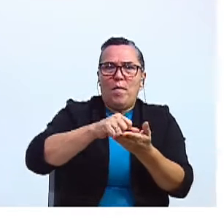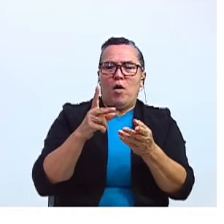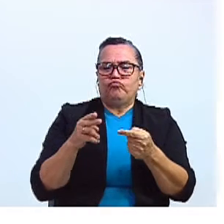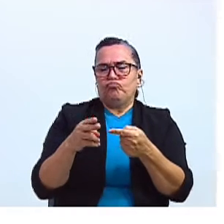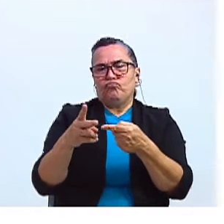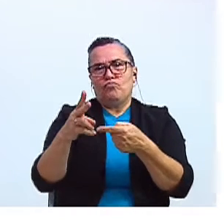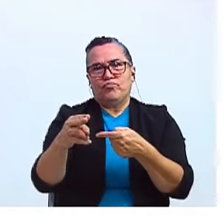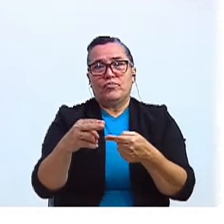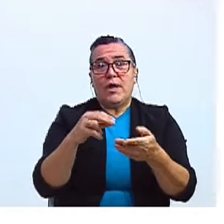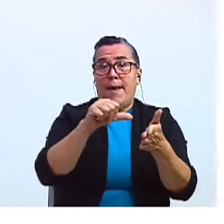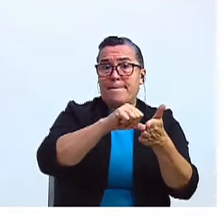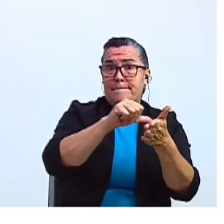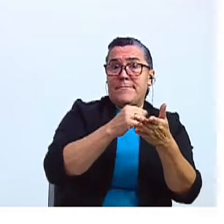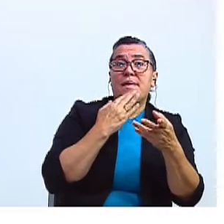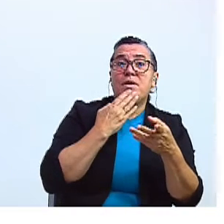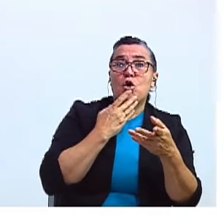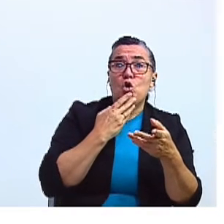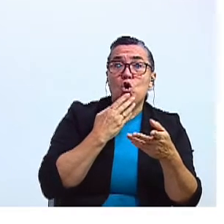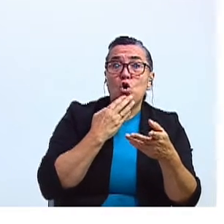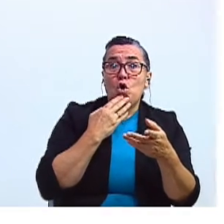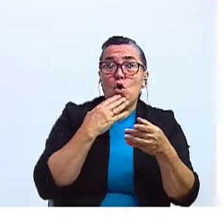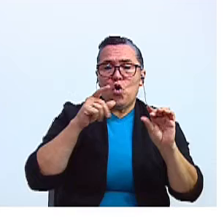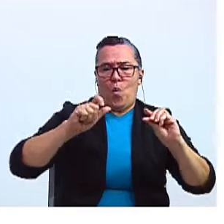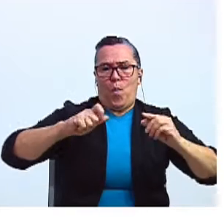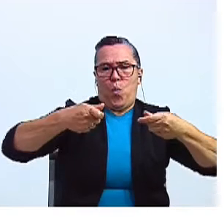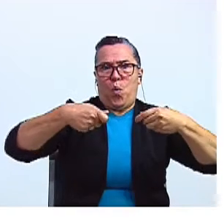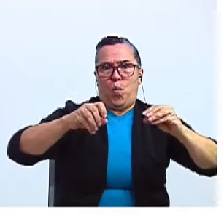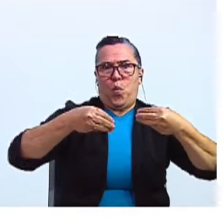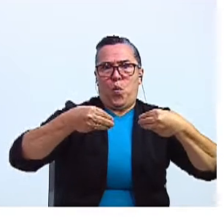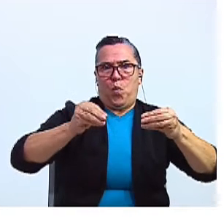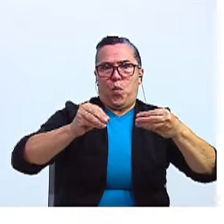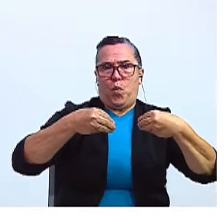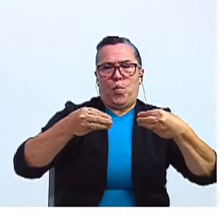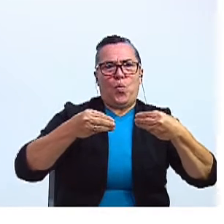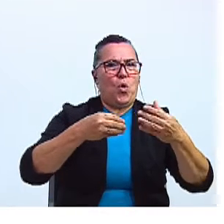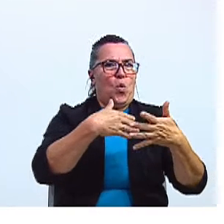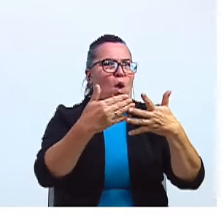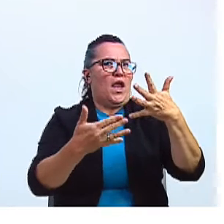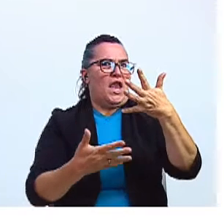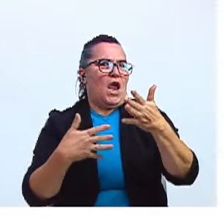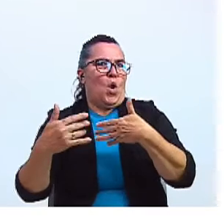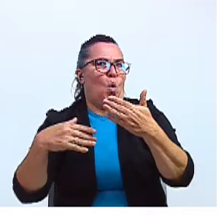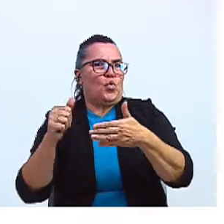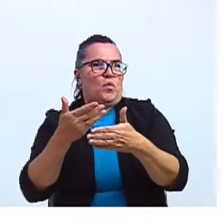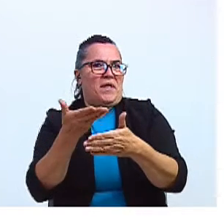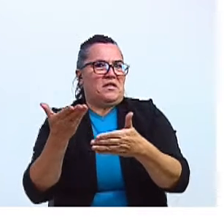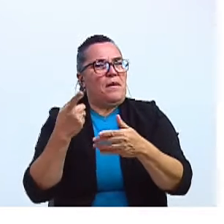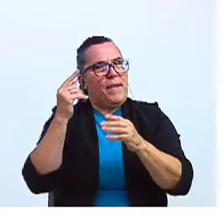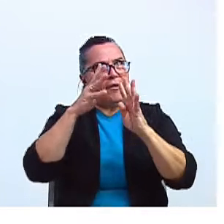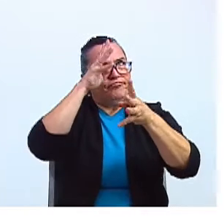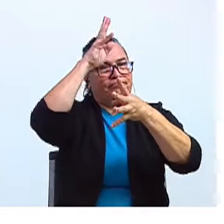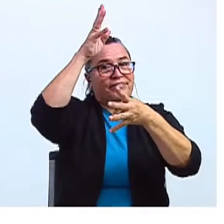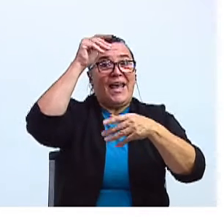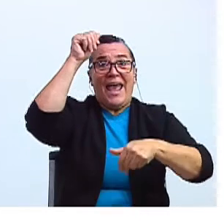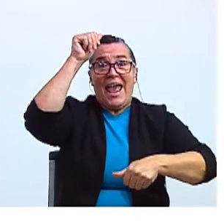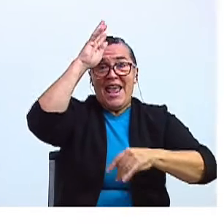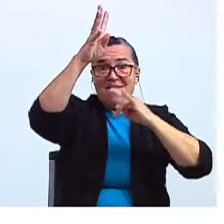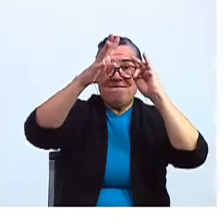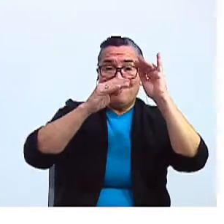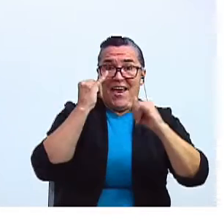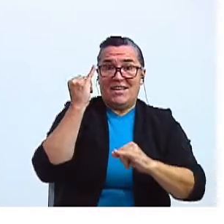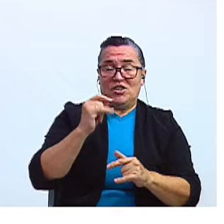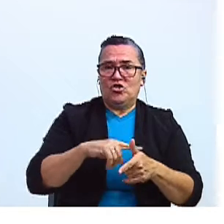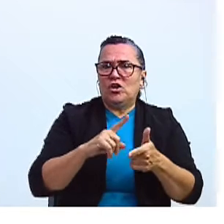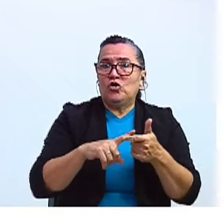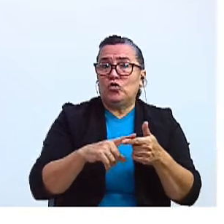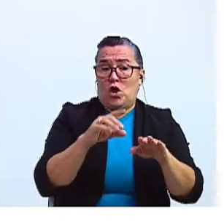paper, cardboard, or any other material to create your invention. If you have a computer, you can